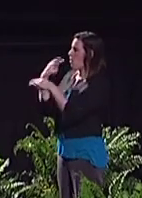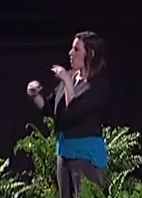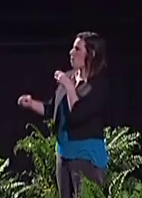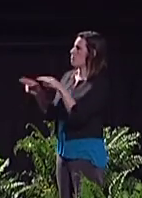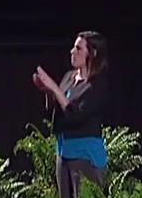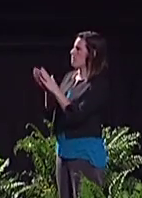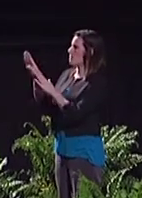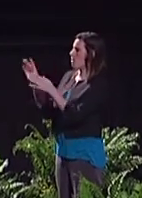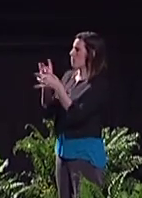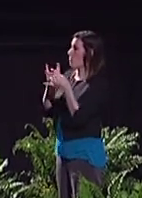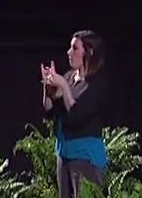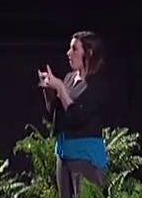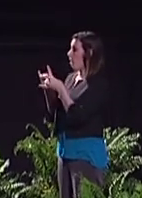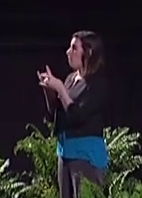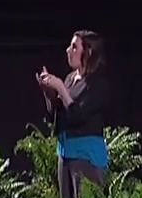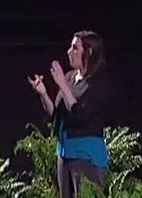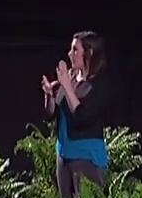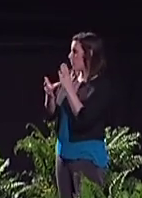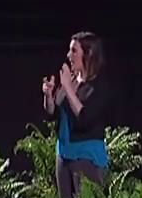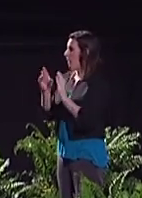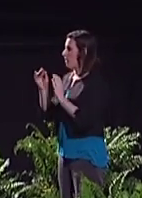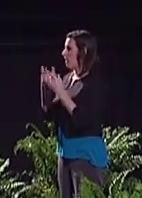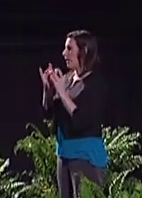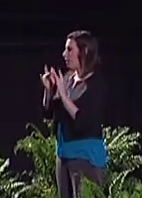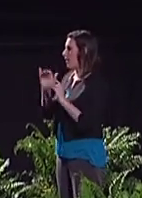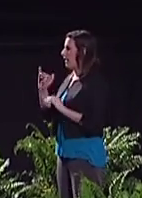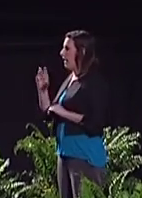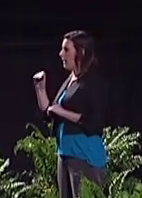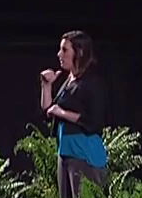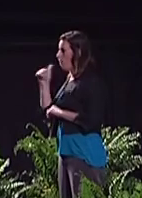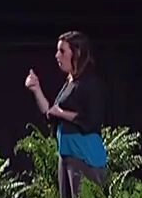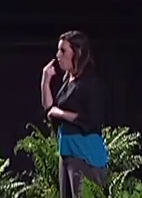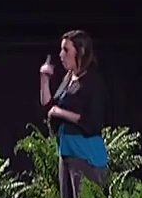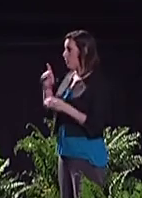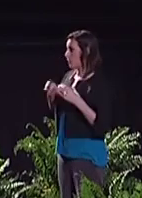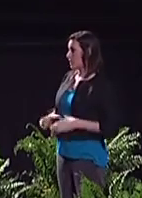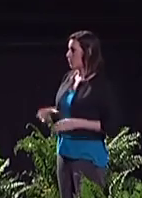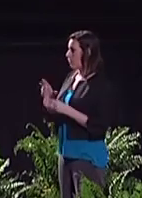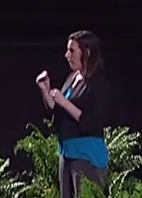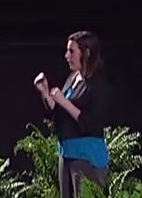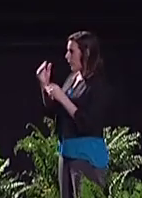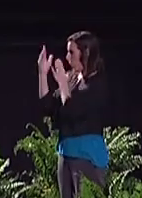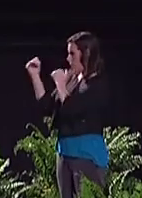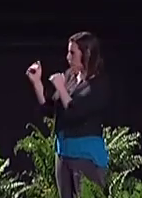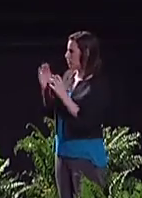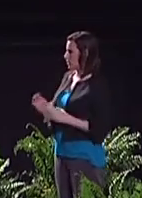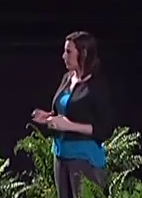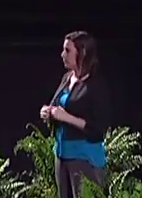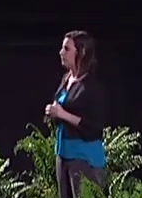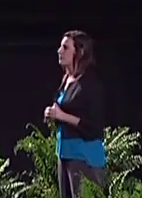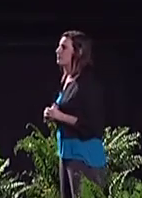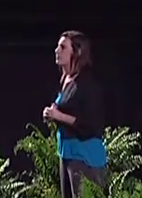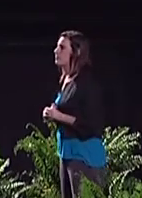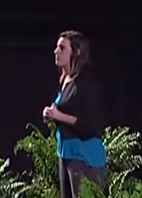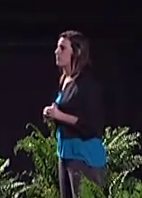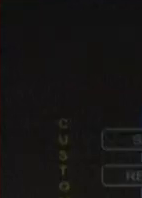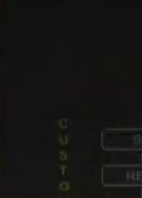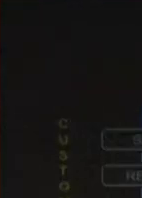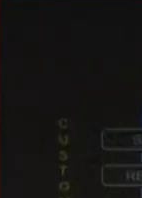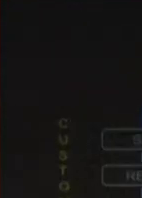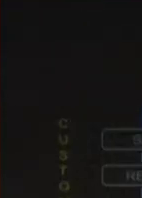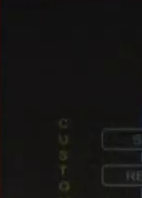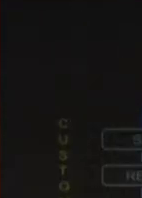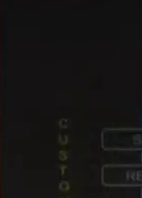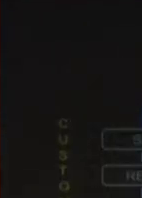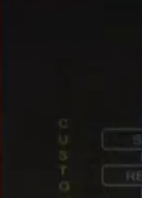both offline and also online with their customer and also their prospects? But the main keys are if you